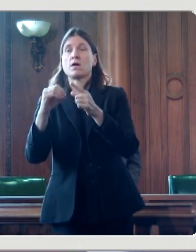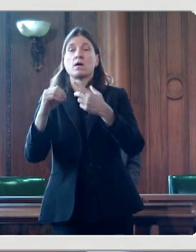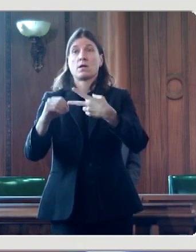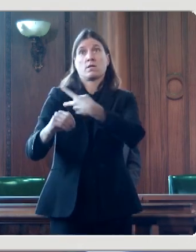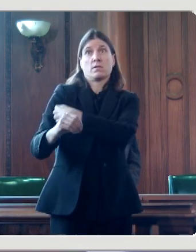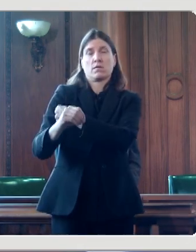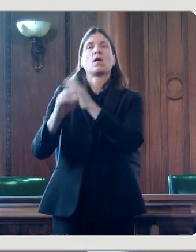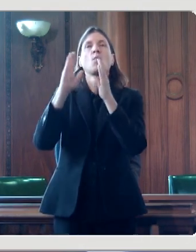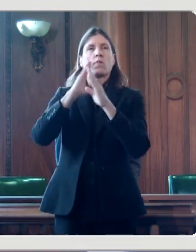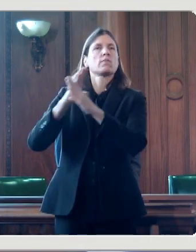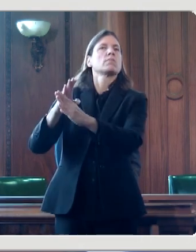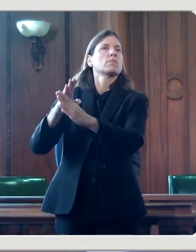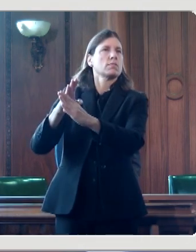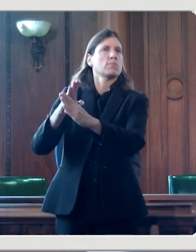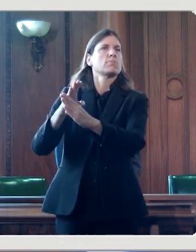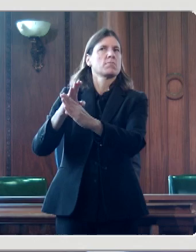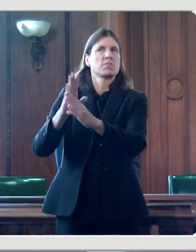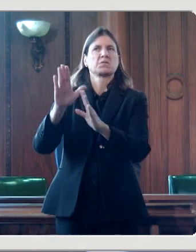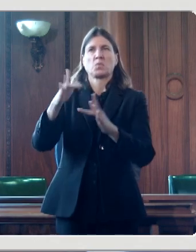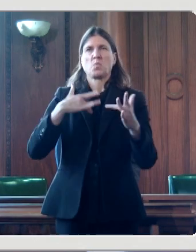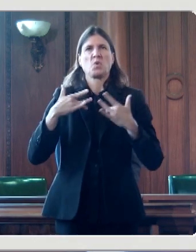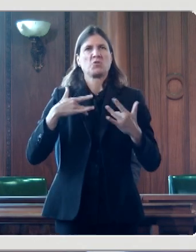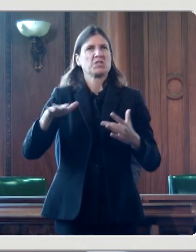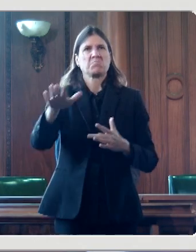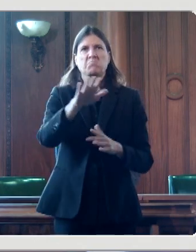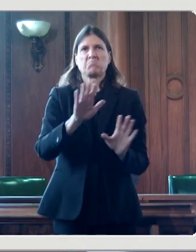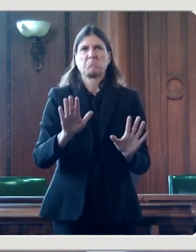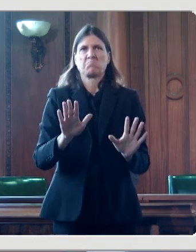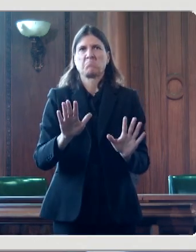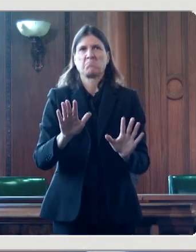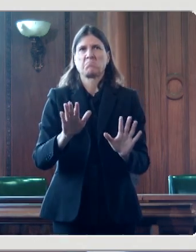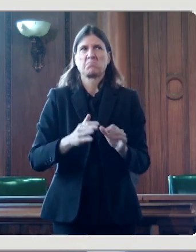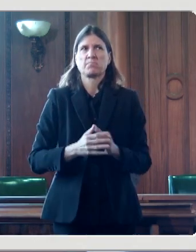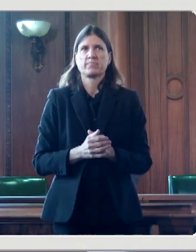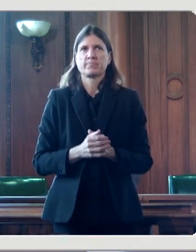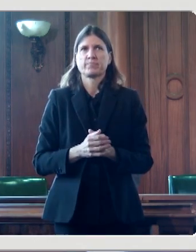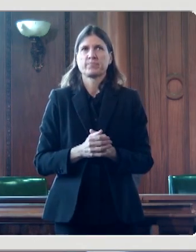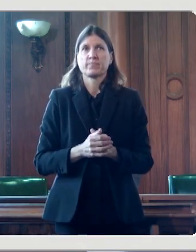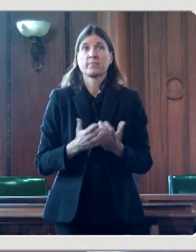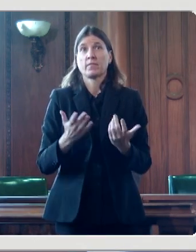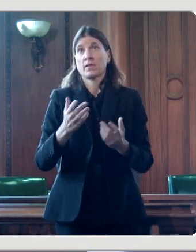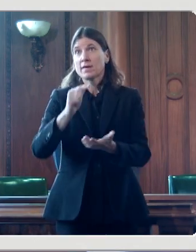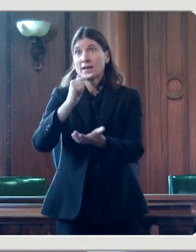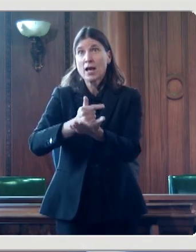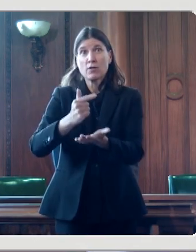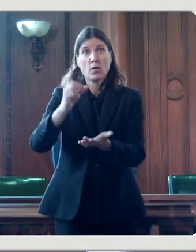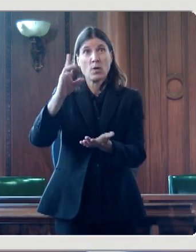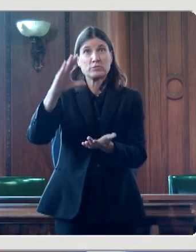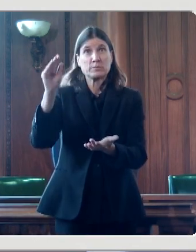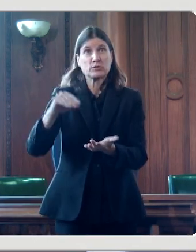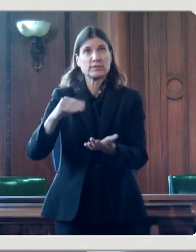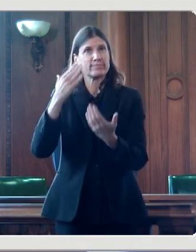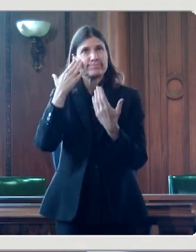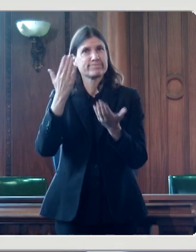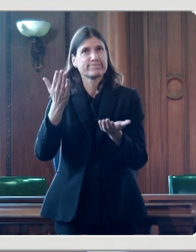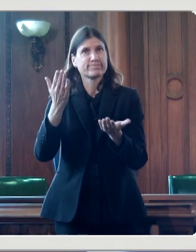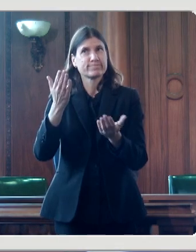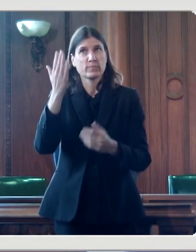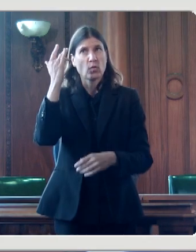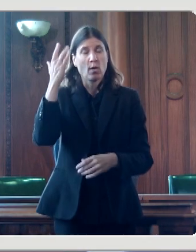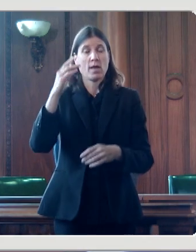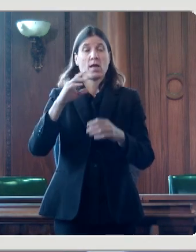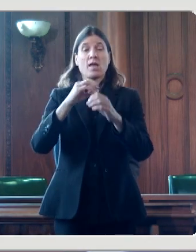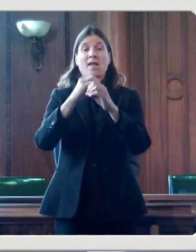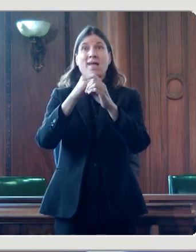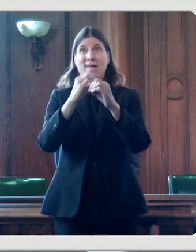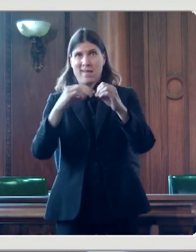yet understand, appear to be more contagious. The same public health measures work, but they are therefore